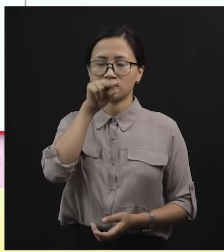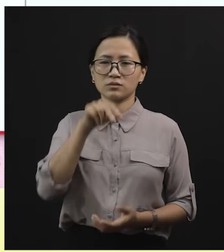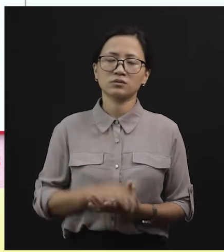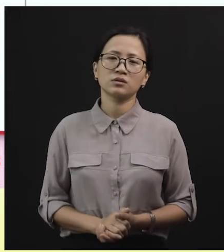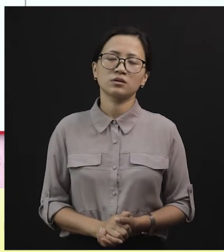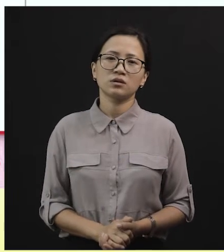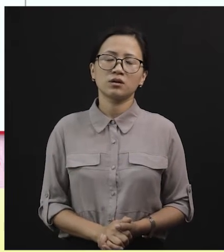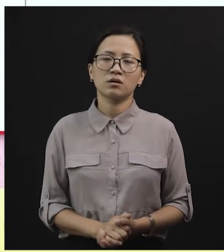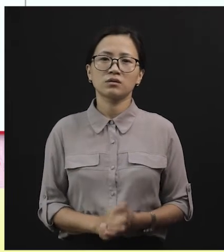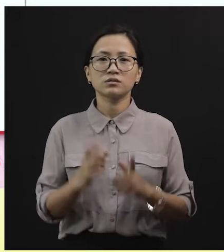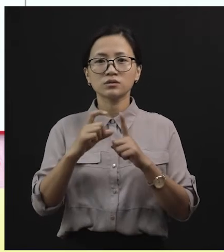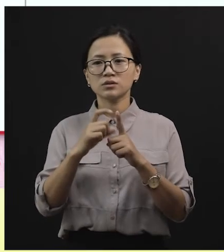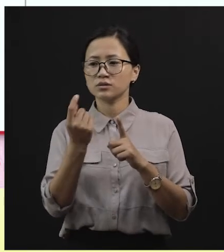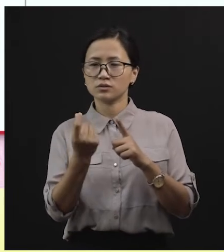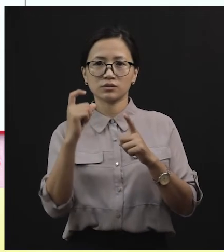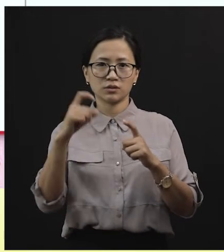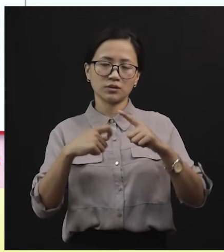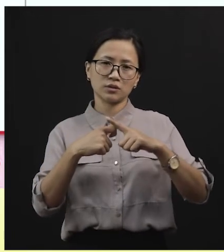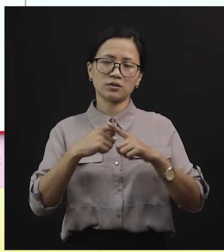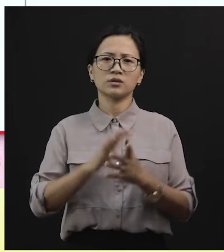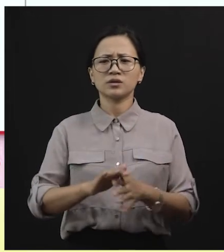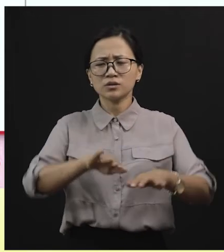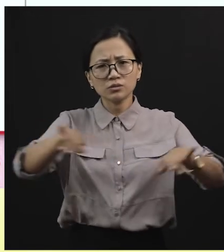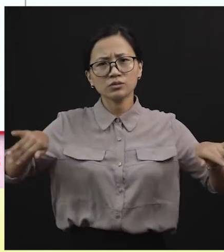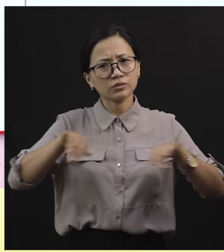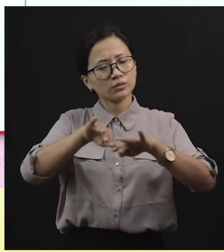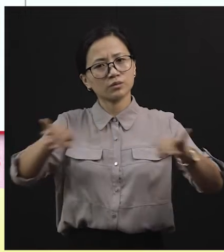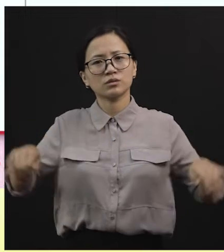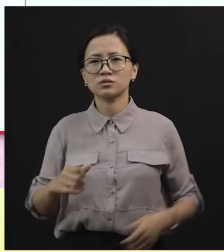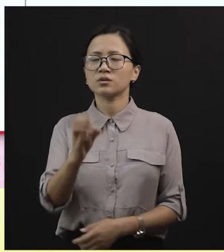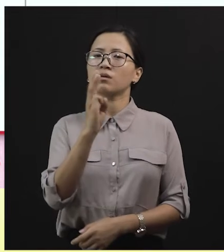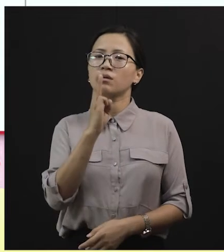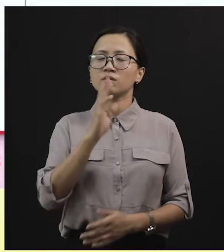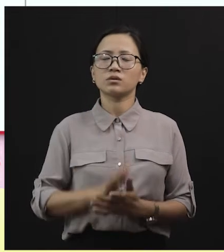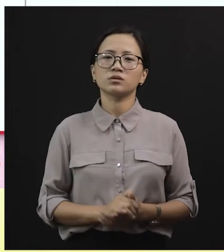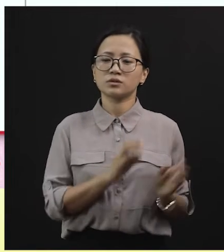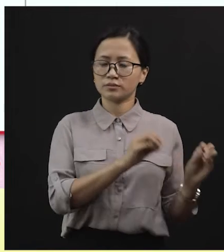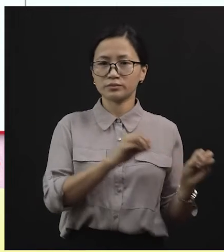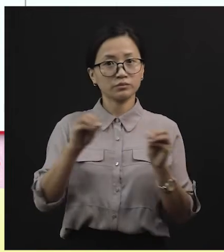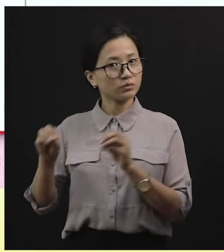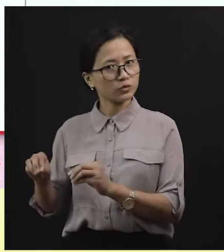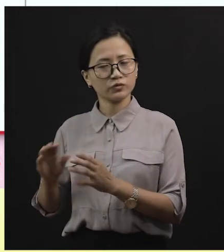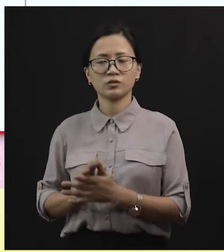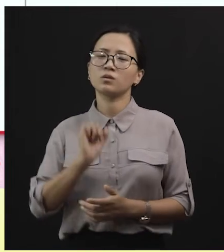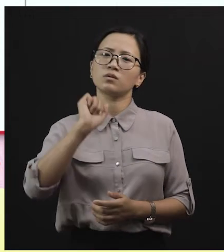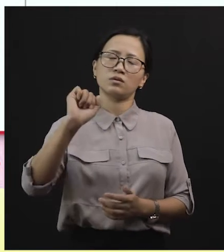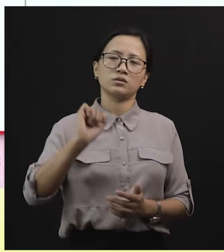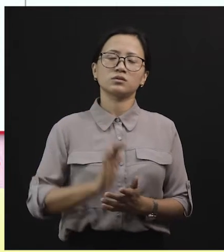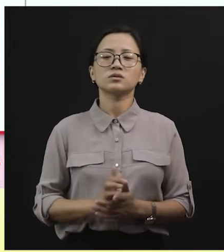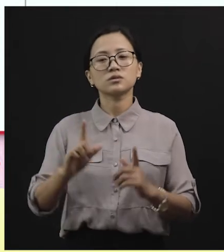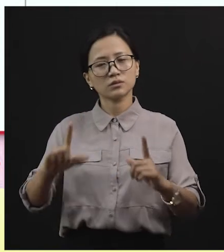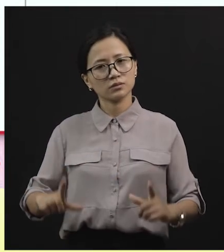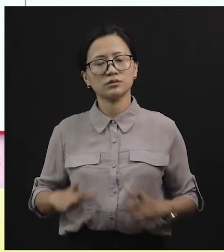D-U-C-K, duck. Duck, it can swim on the water, right? It moves by itself. So it is a living thing. Now